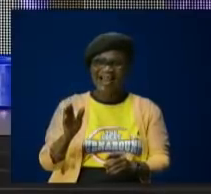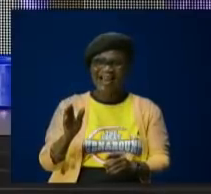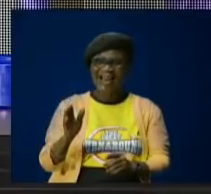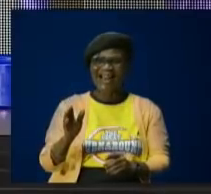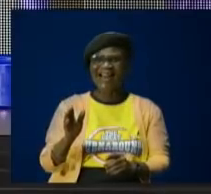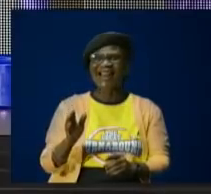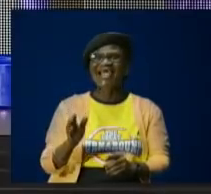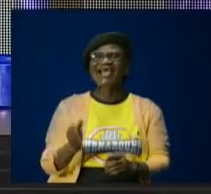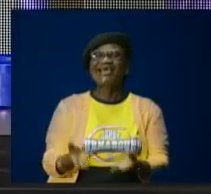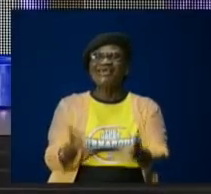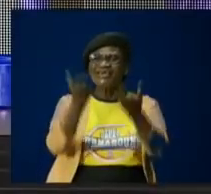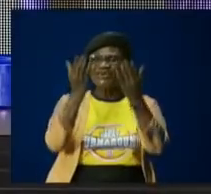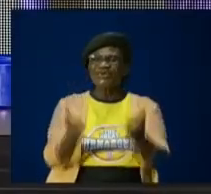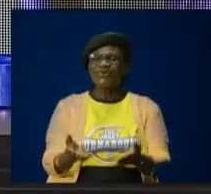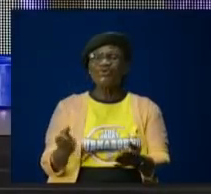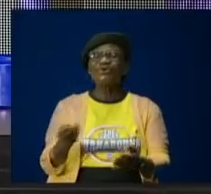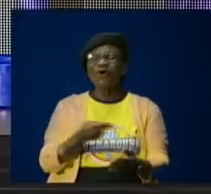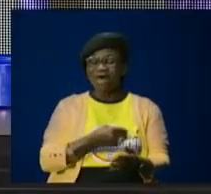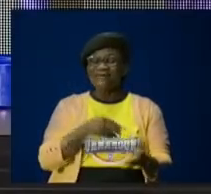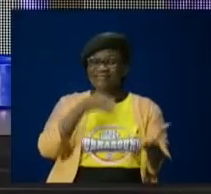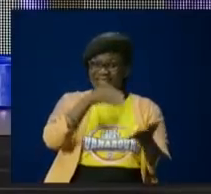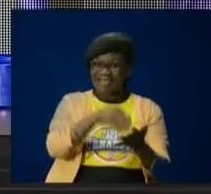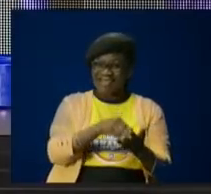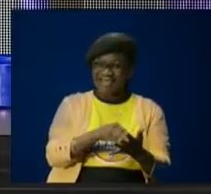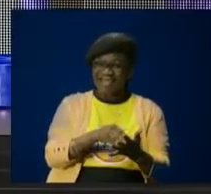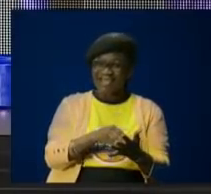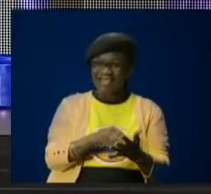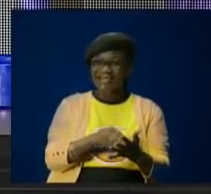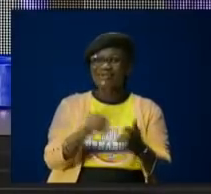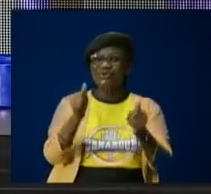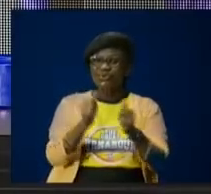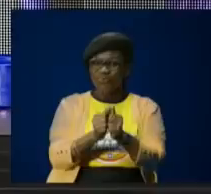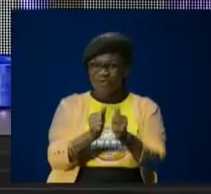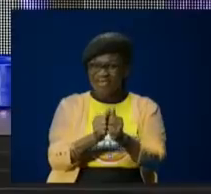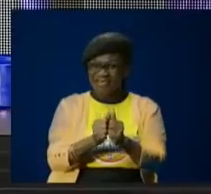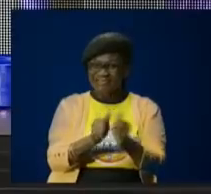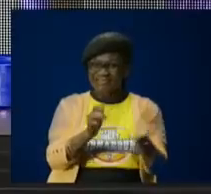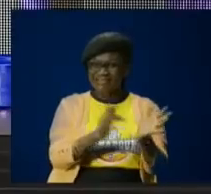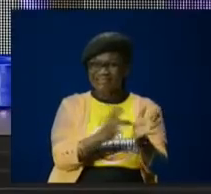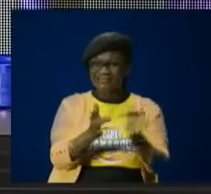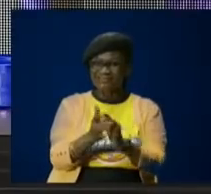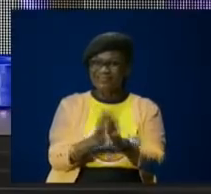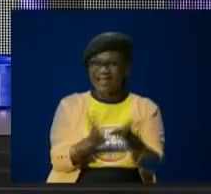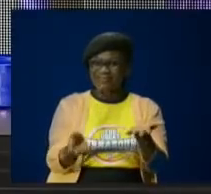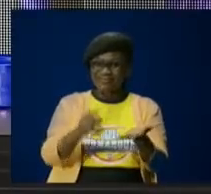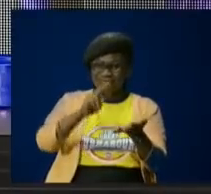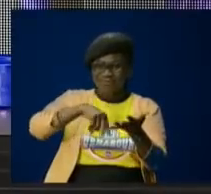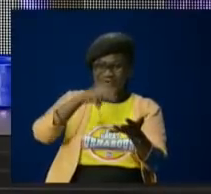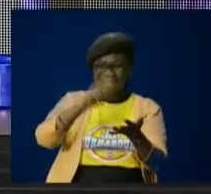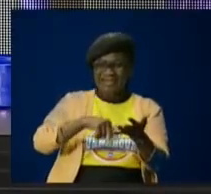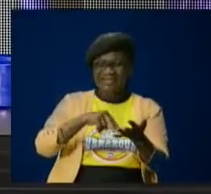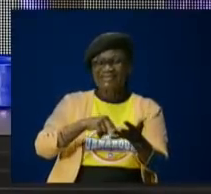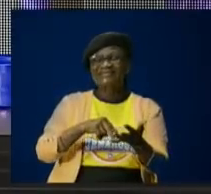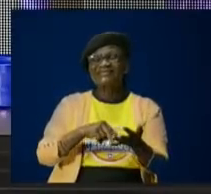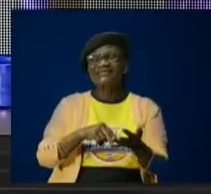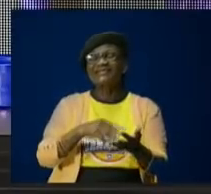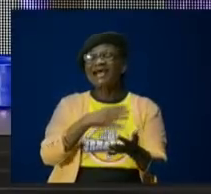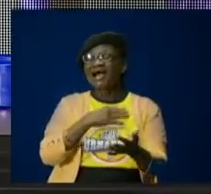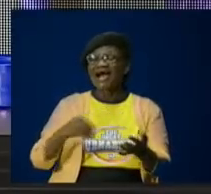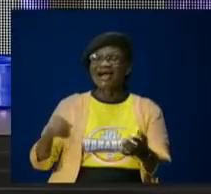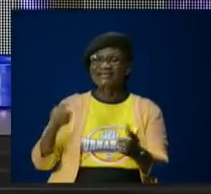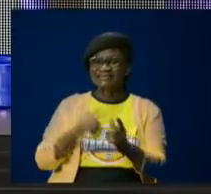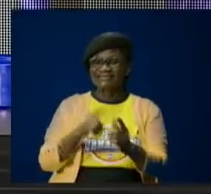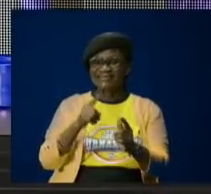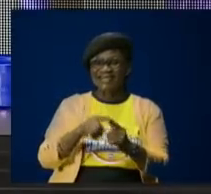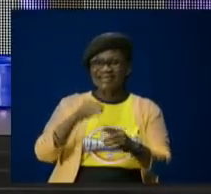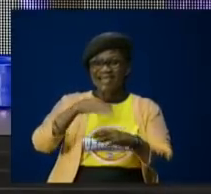scriptures upon scriptures as we discuss a new wave of glory. And then